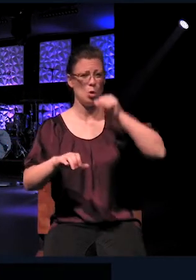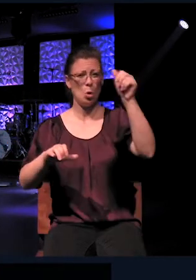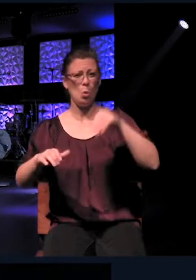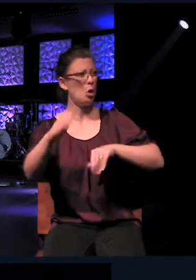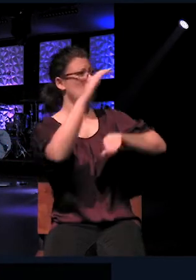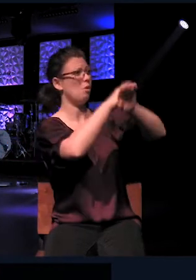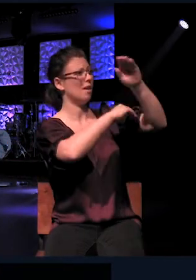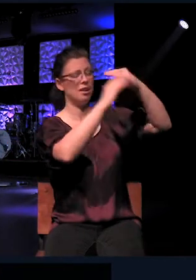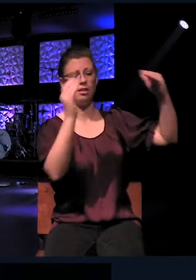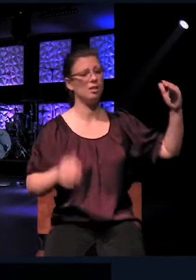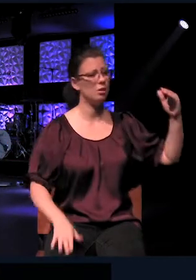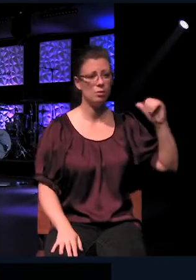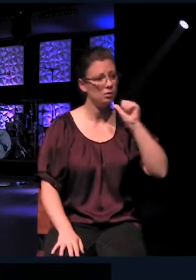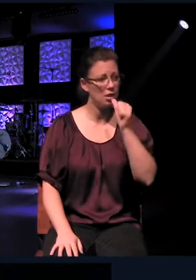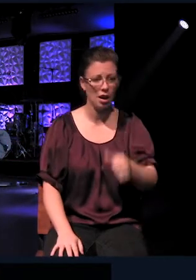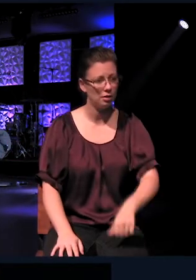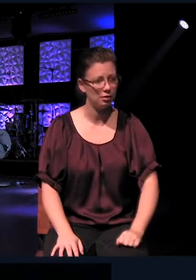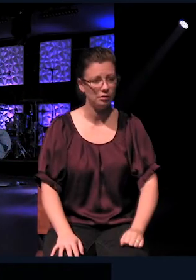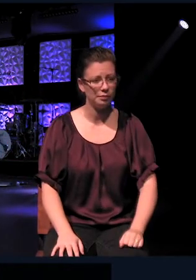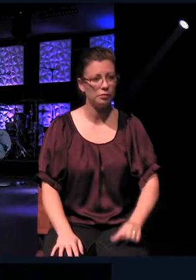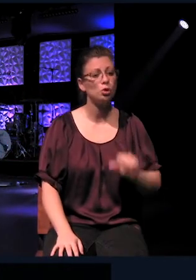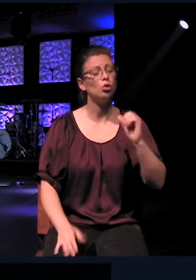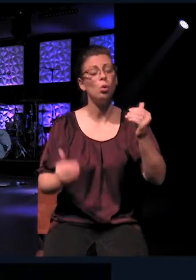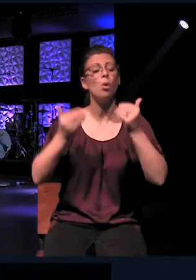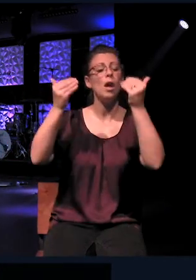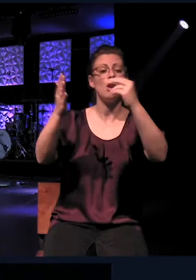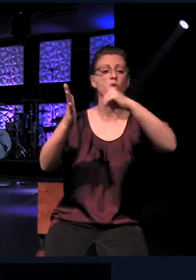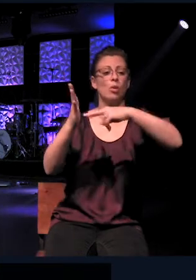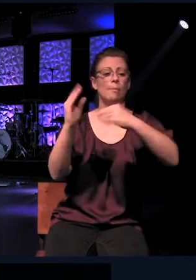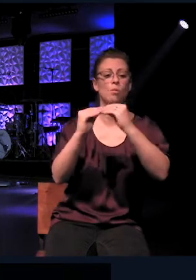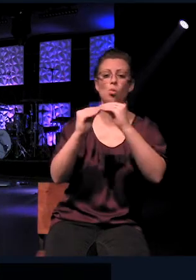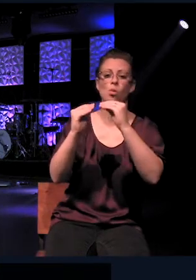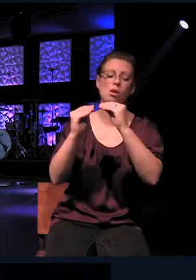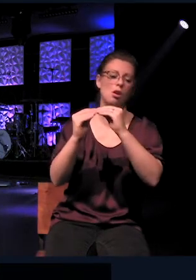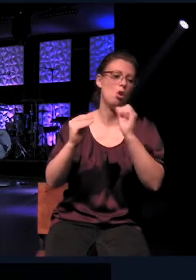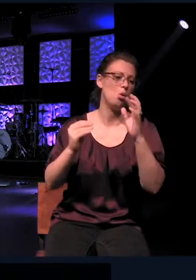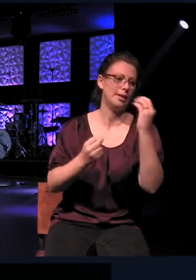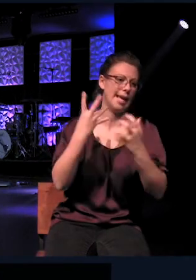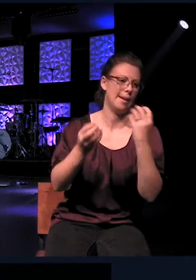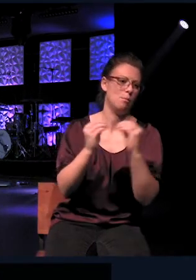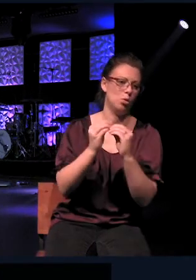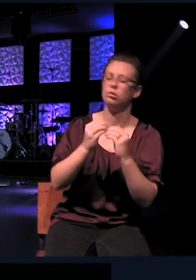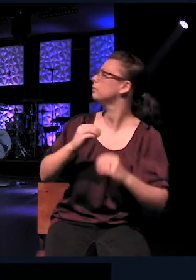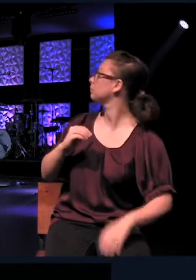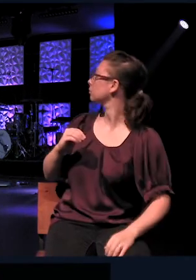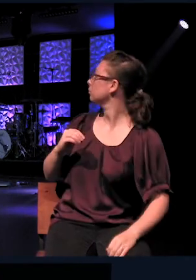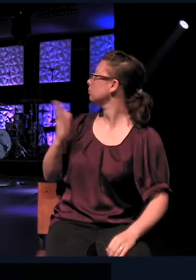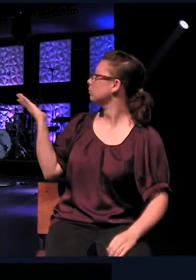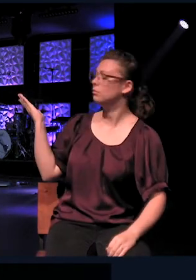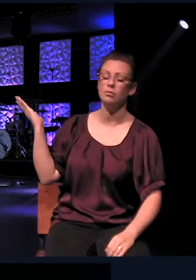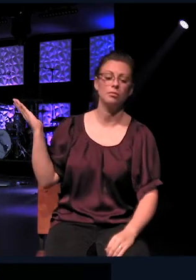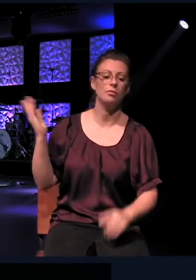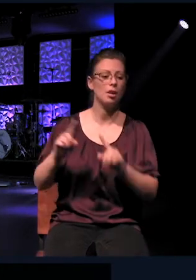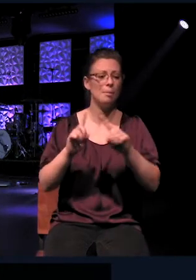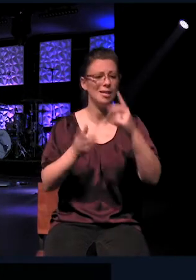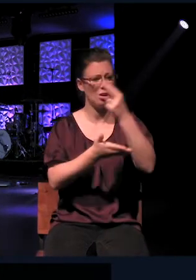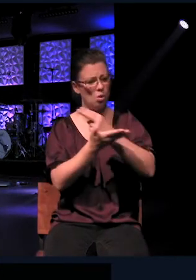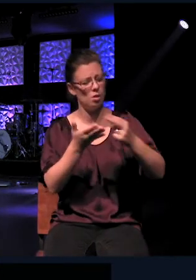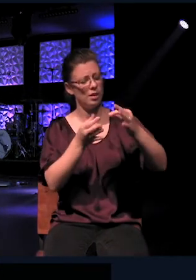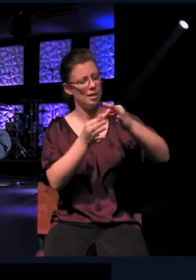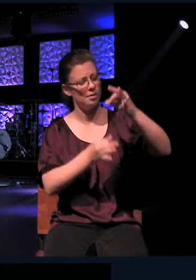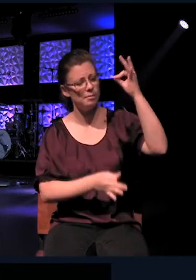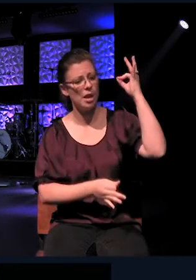part, if you could read it along with me, those of you watching at home, standing on your feet, if you can read it as well aloud. But the Holy